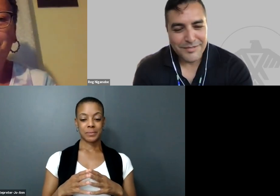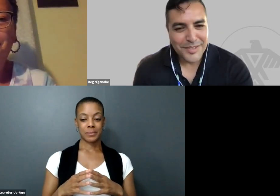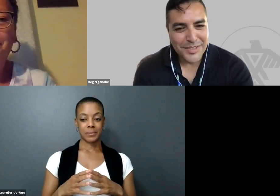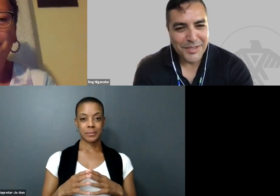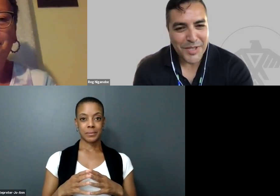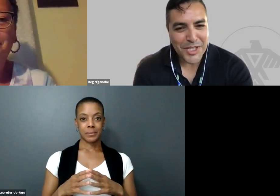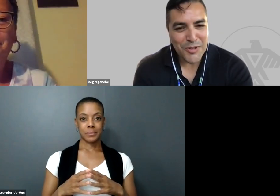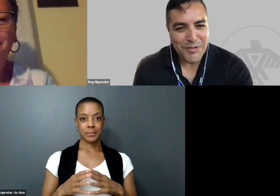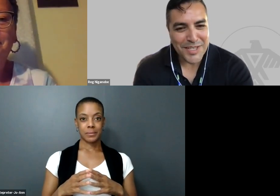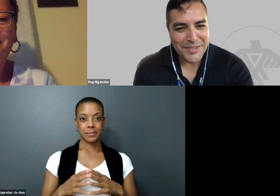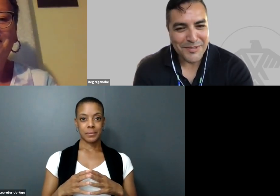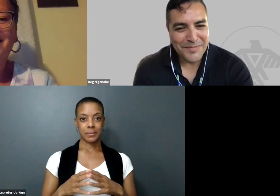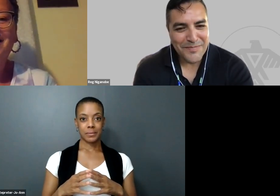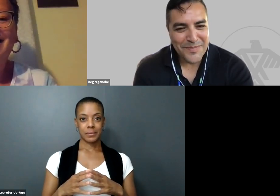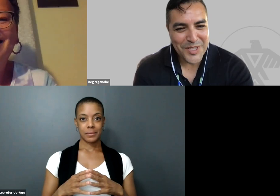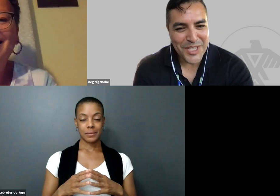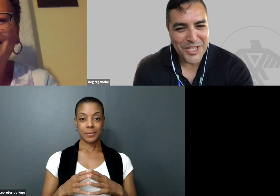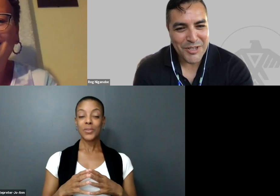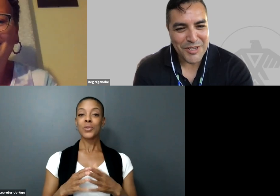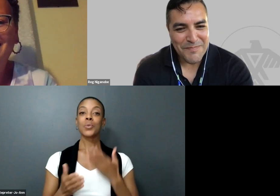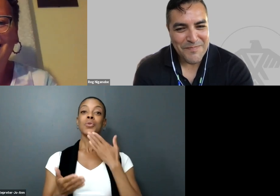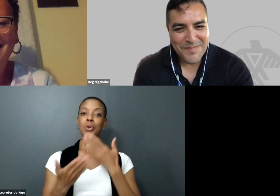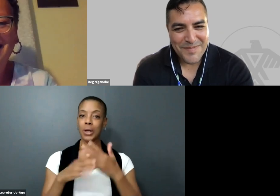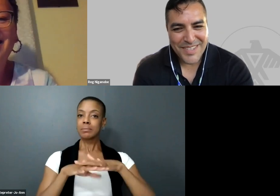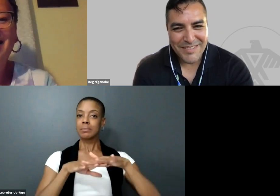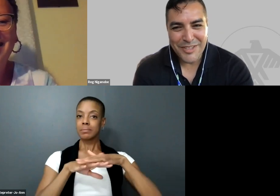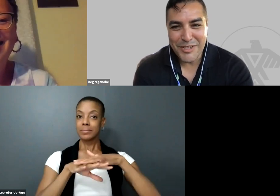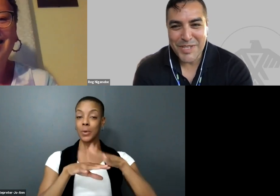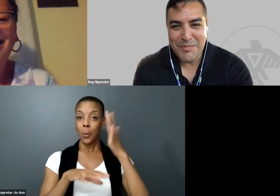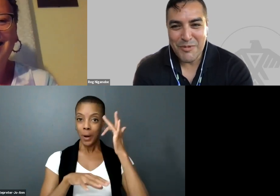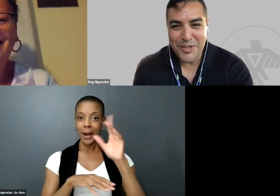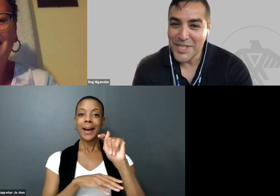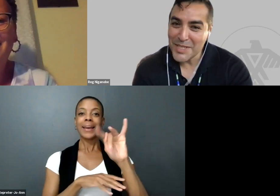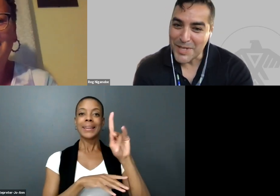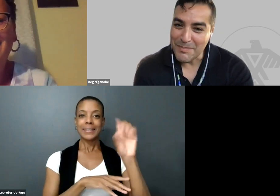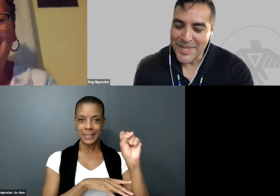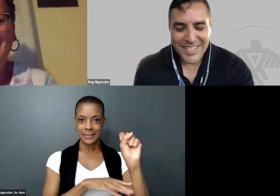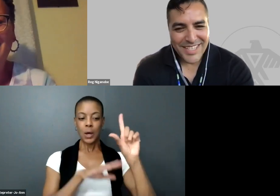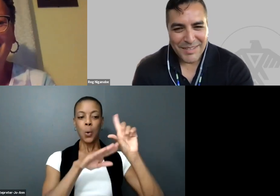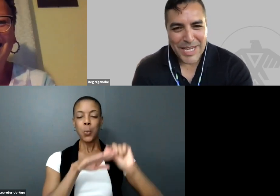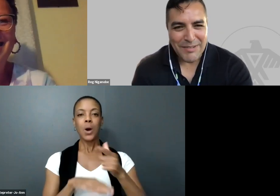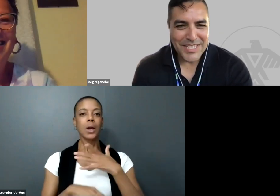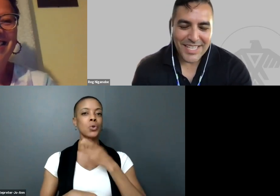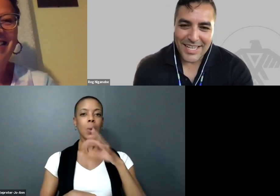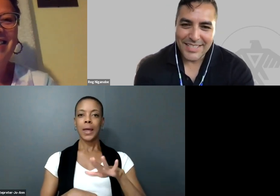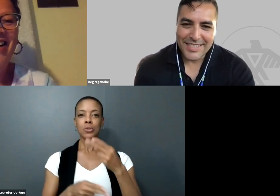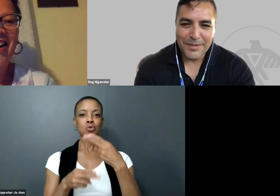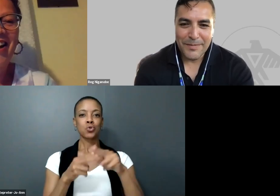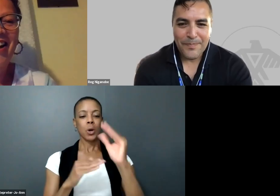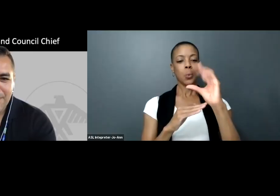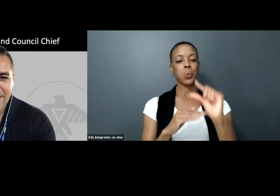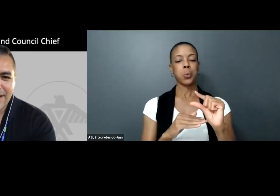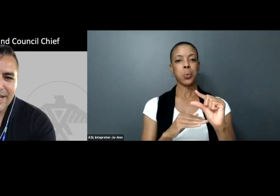ticks don't like the short grass, so it's good to cut your lawn. If there's a good reason to mow your lawn, that's one of them. But anyways,